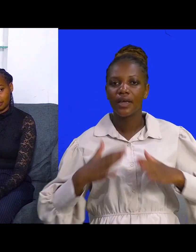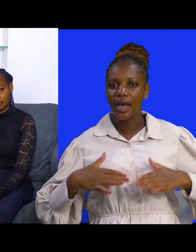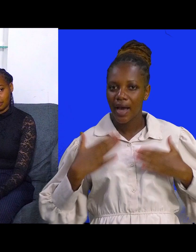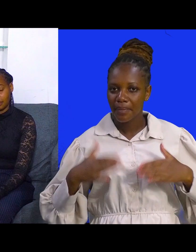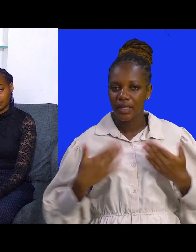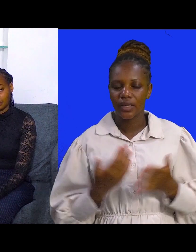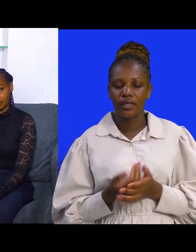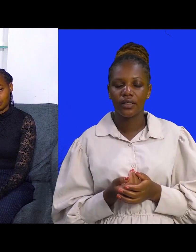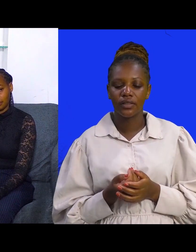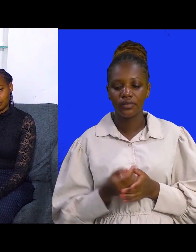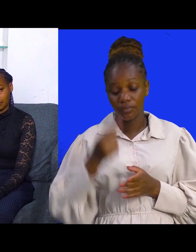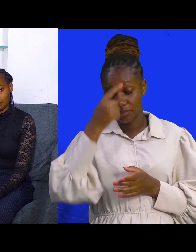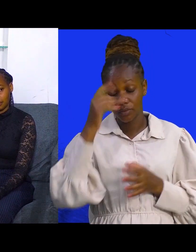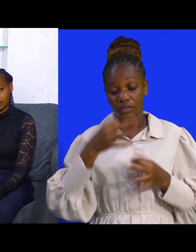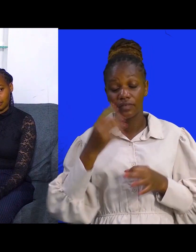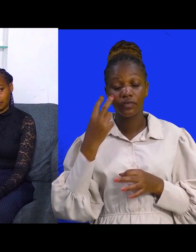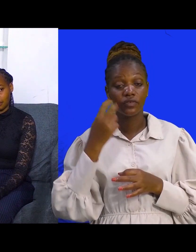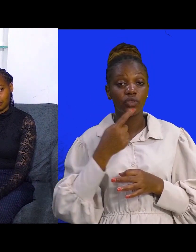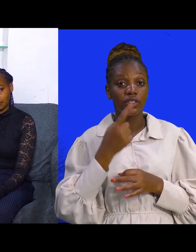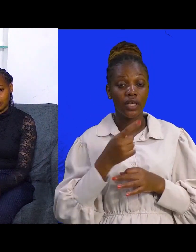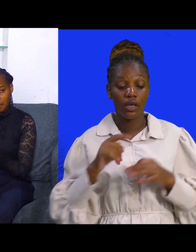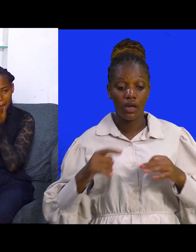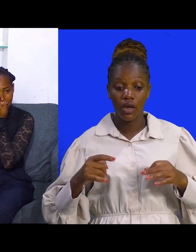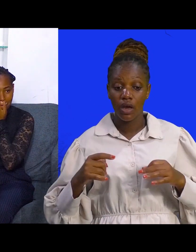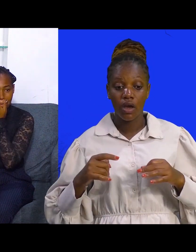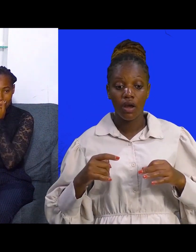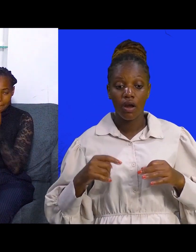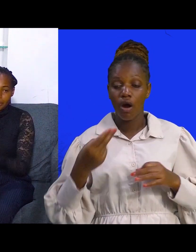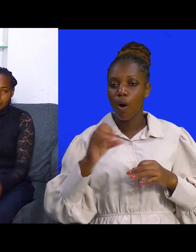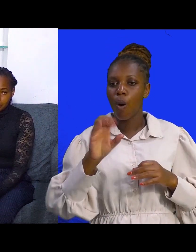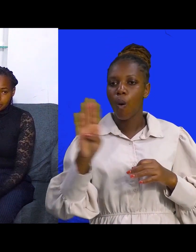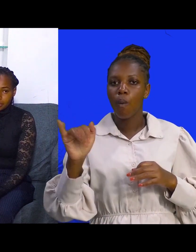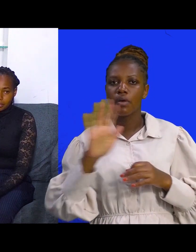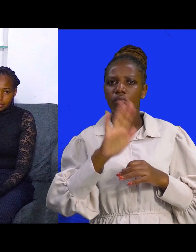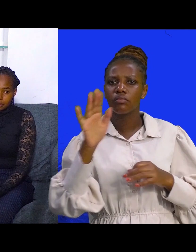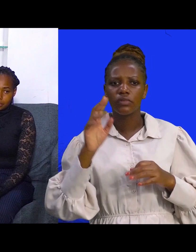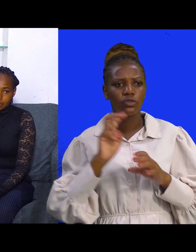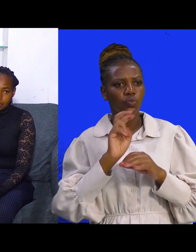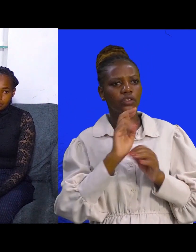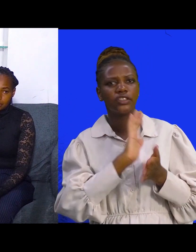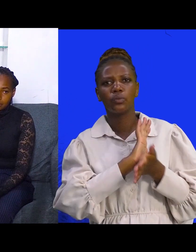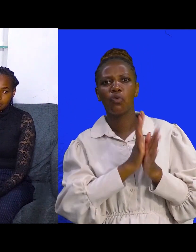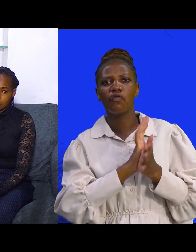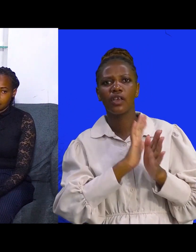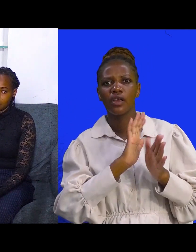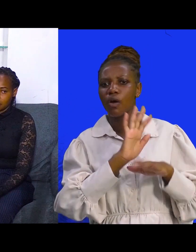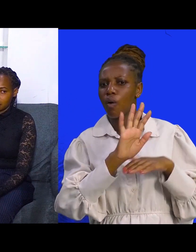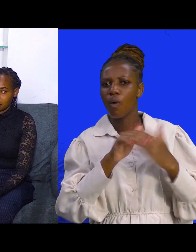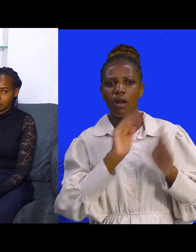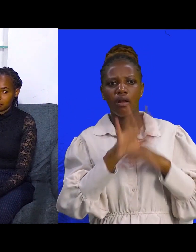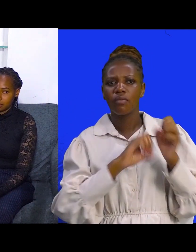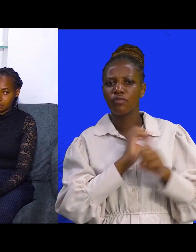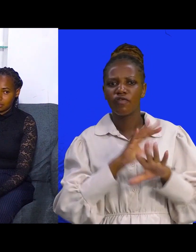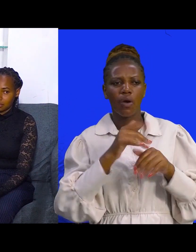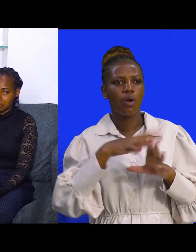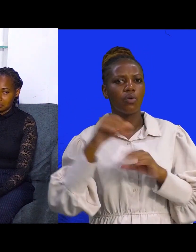that make you happy in different times. Because if you say your hobby is watching movie or going for a